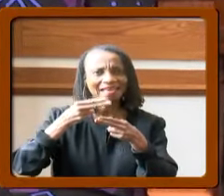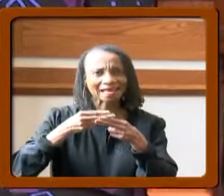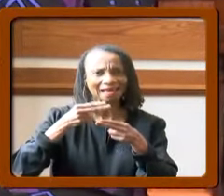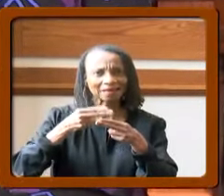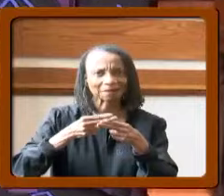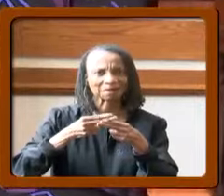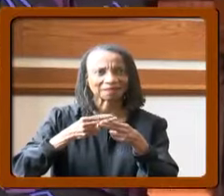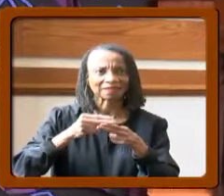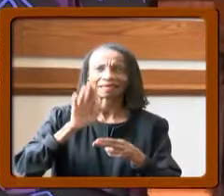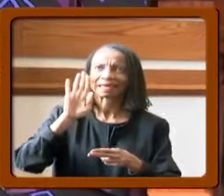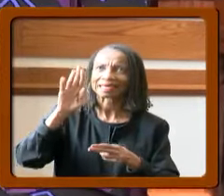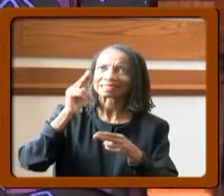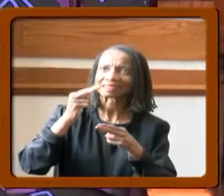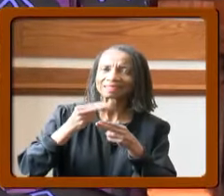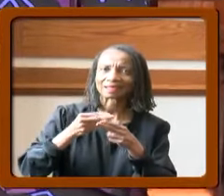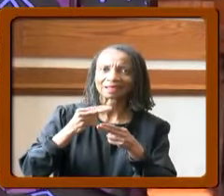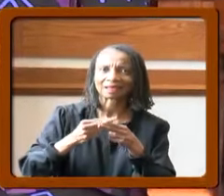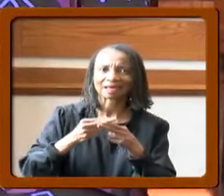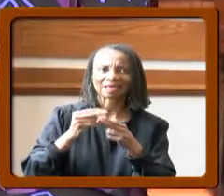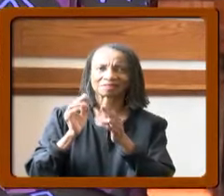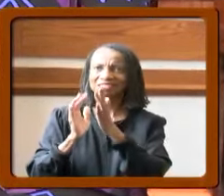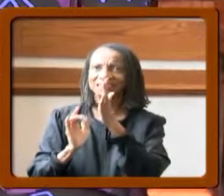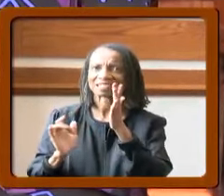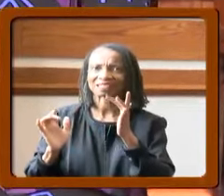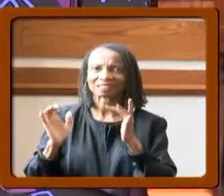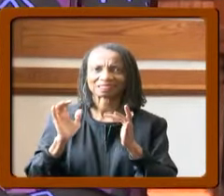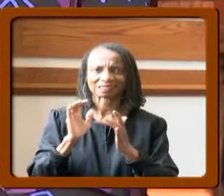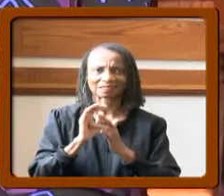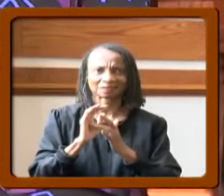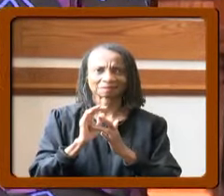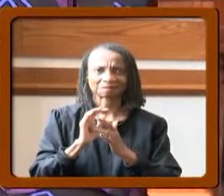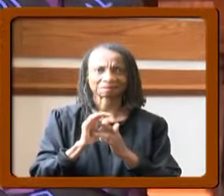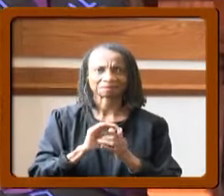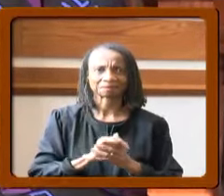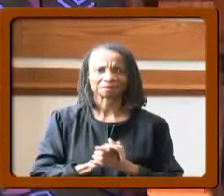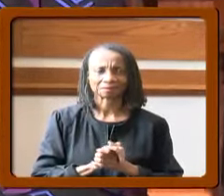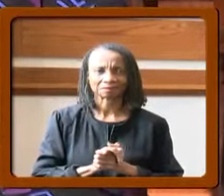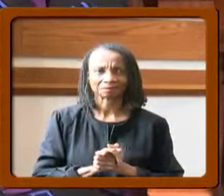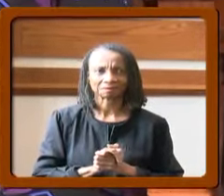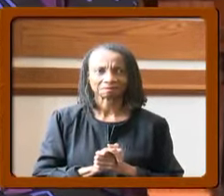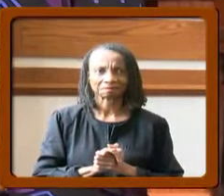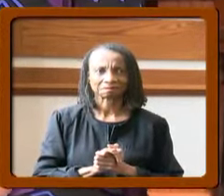In his name, demons quake. In his name,